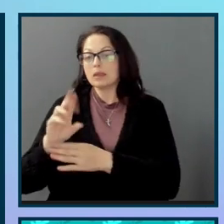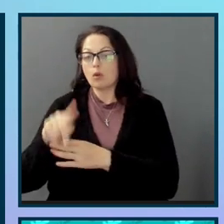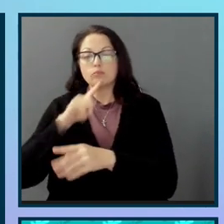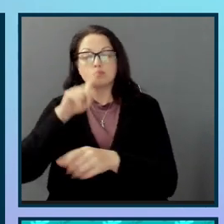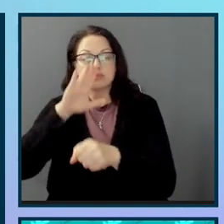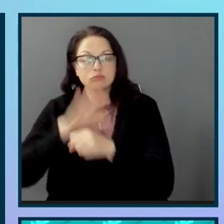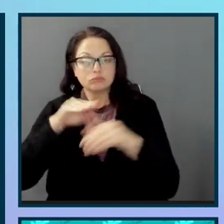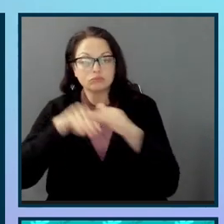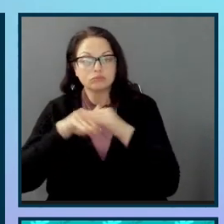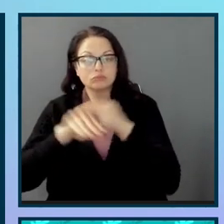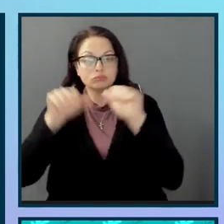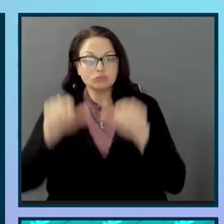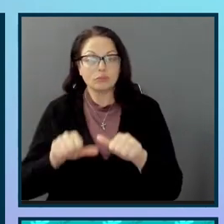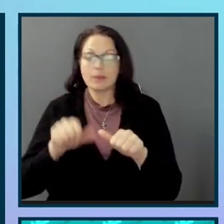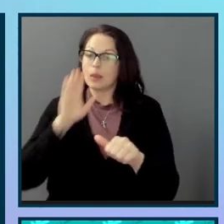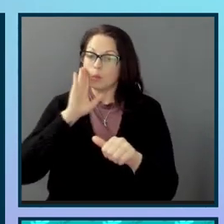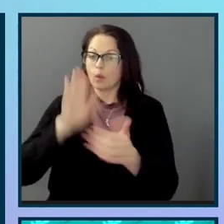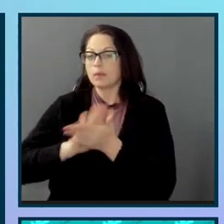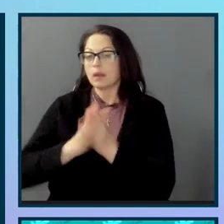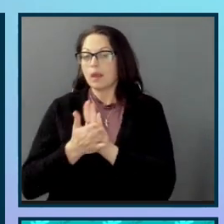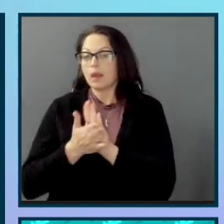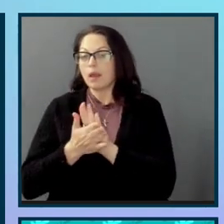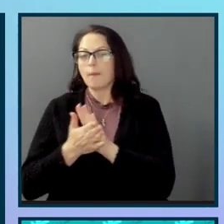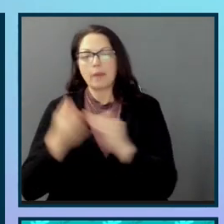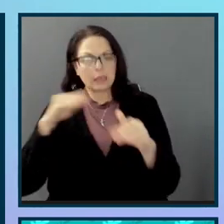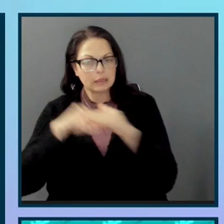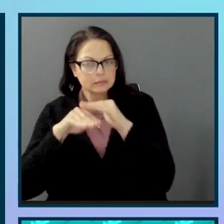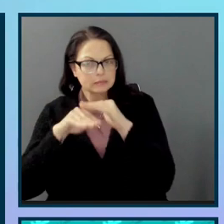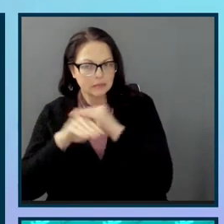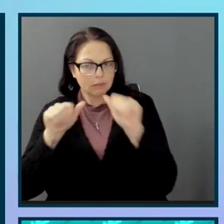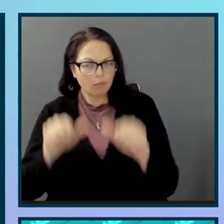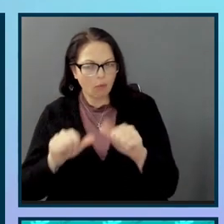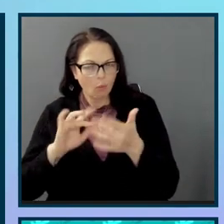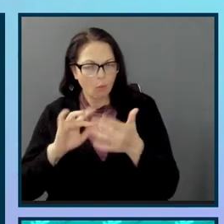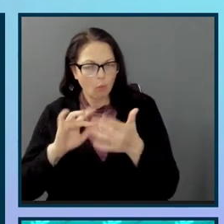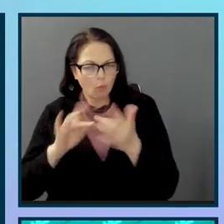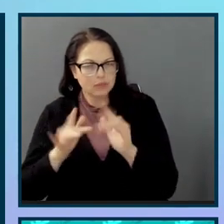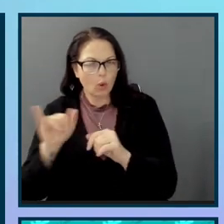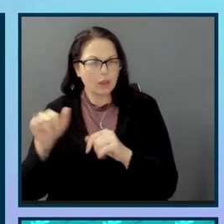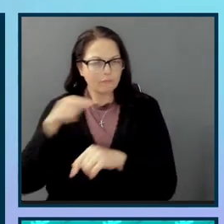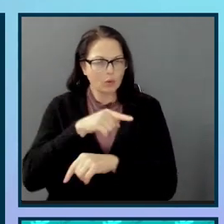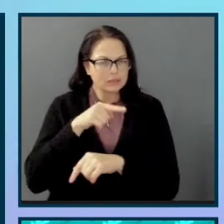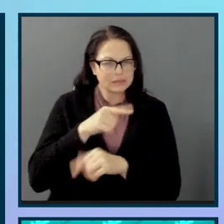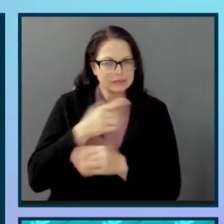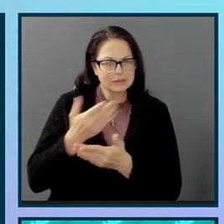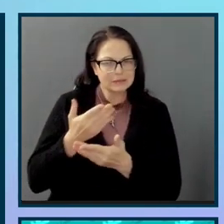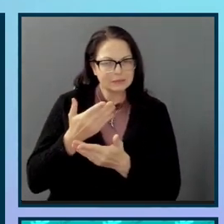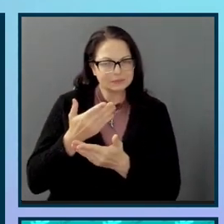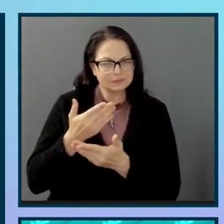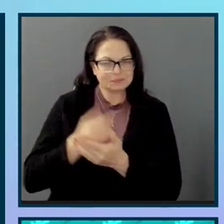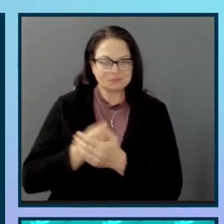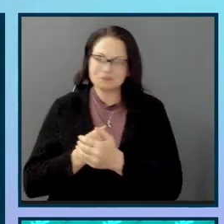actually translate into accessible website, or is it self-indulgent promises like Doug Duffy kissing a Warner Bros. Logo on his butt in this